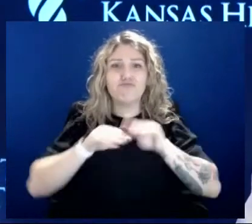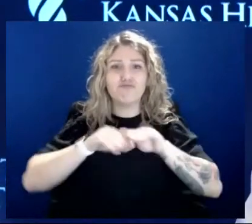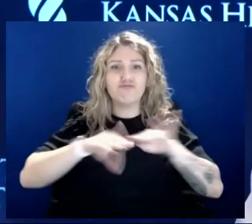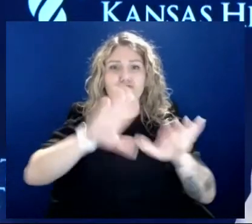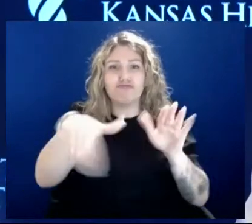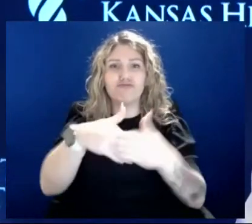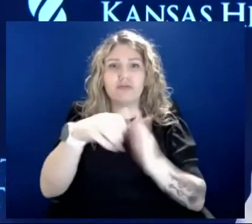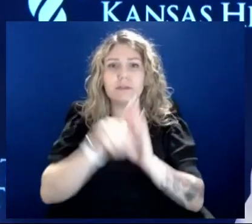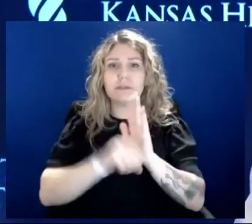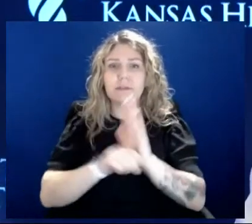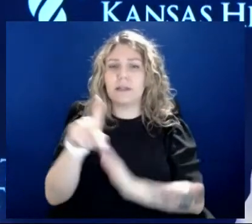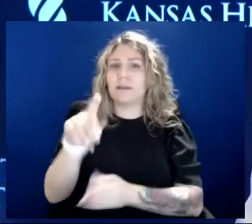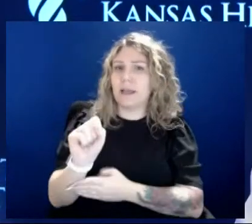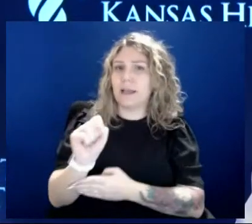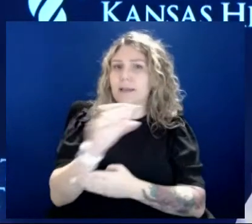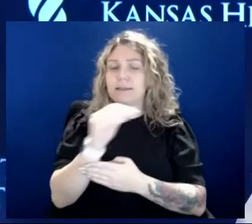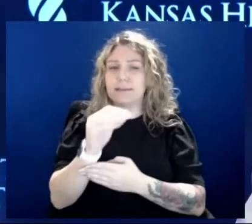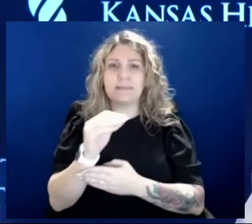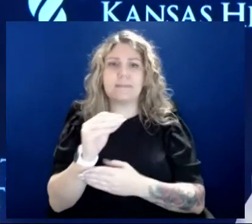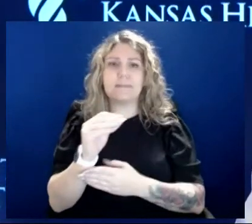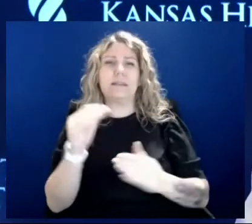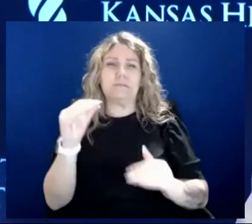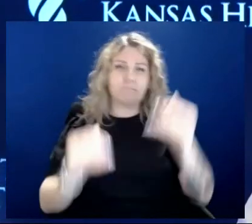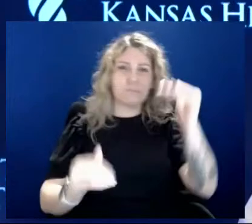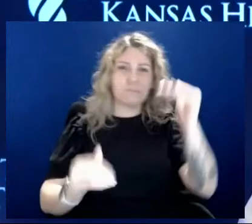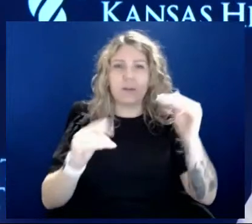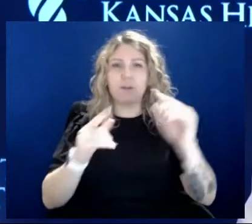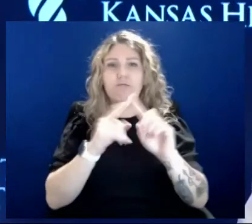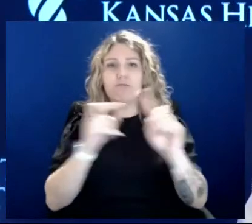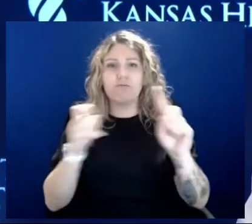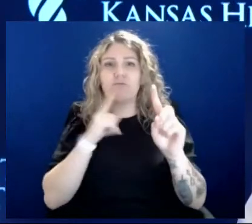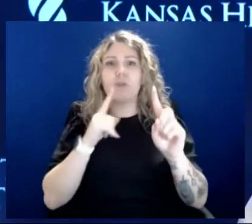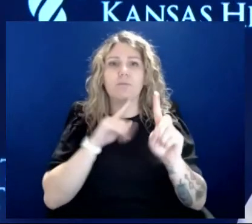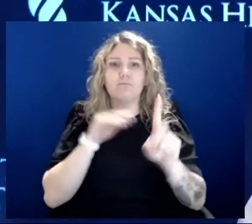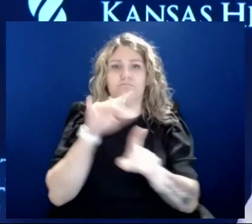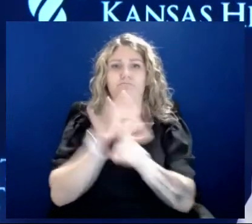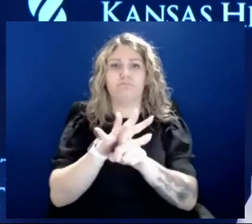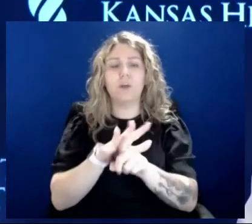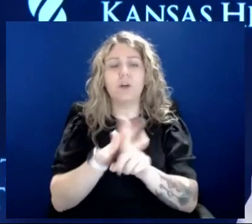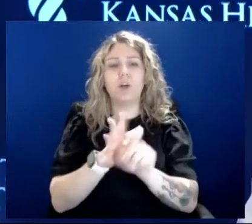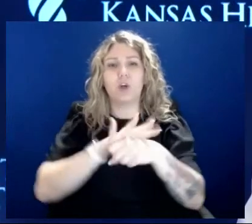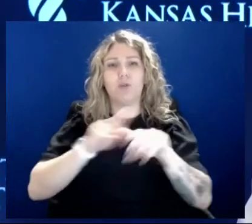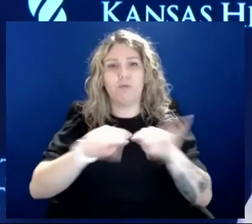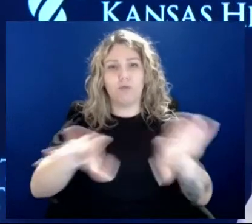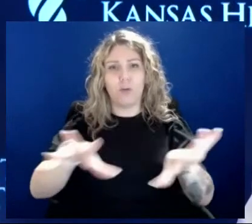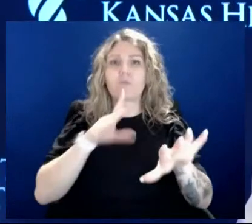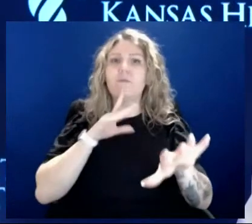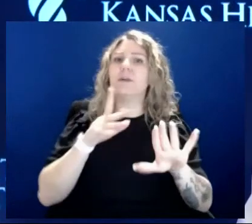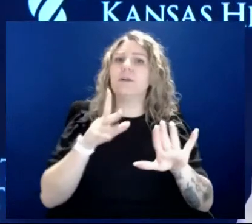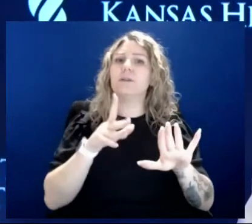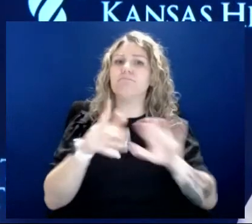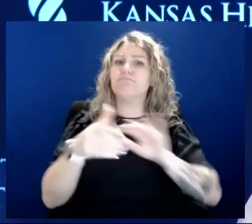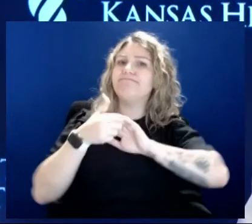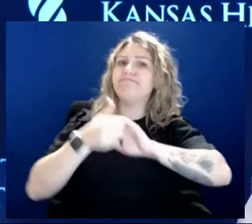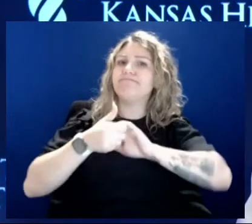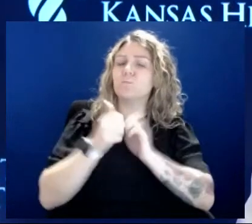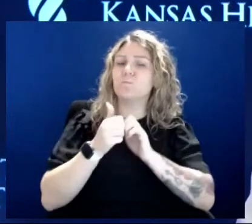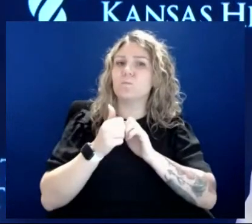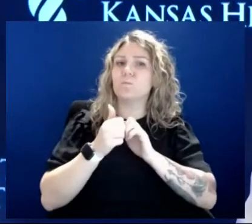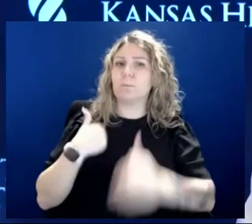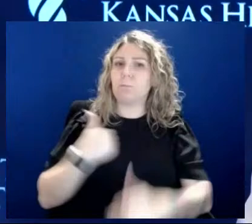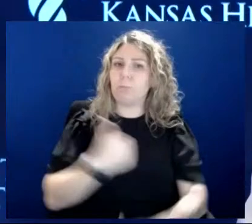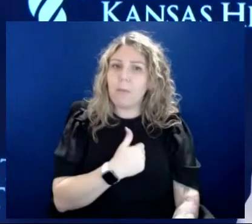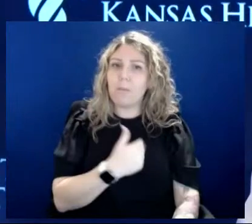counties most disproportionately affected by COVID, to really work with members of the community at a grassroots level to empower